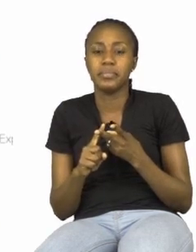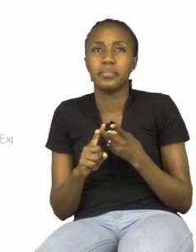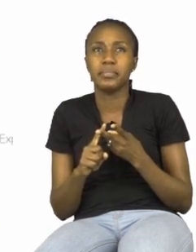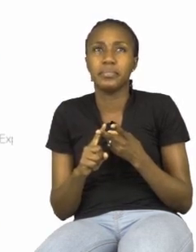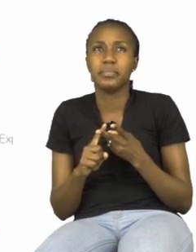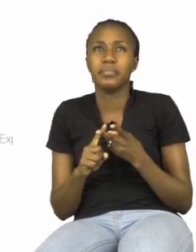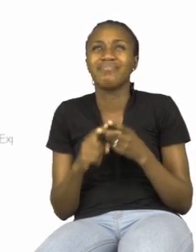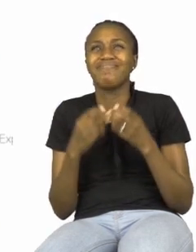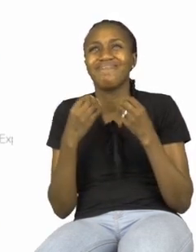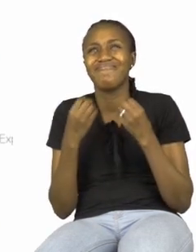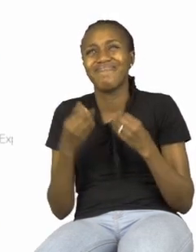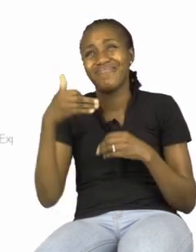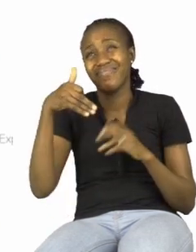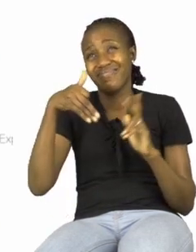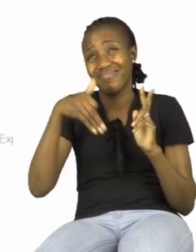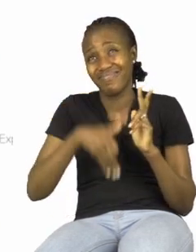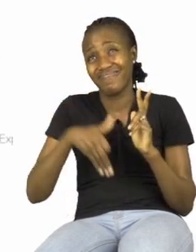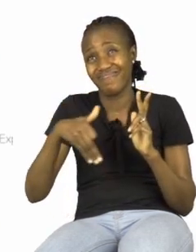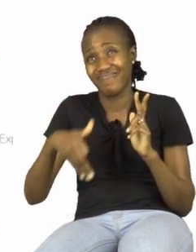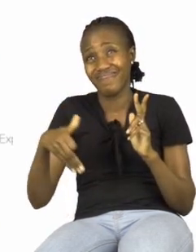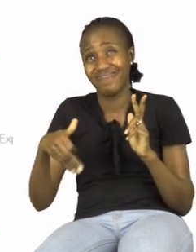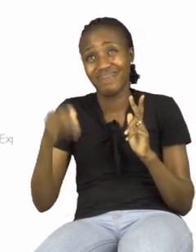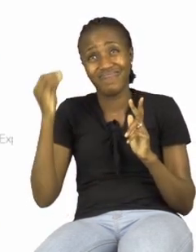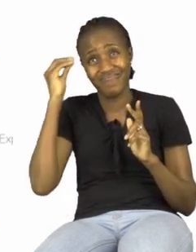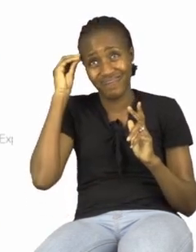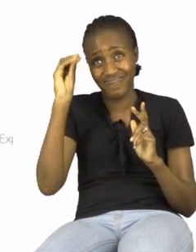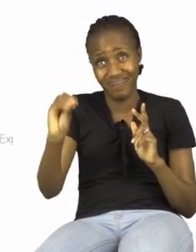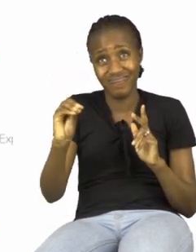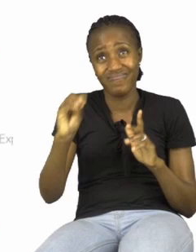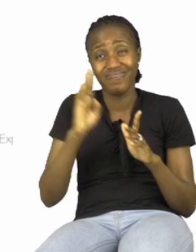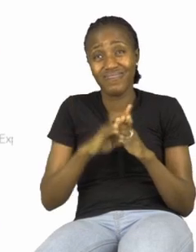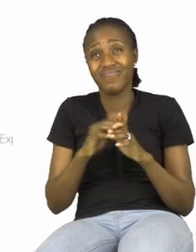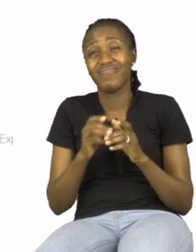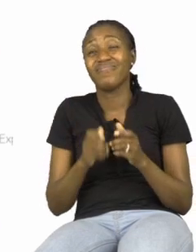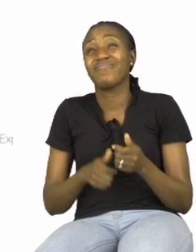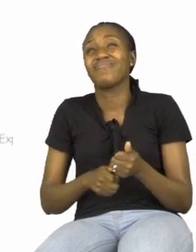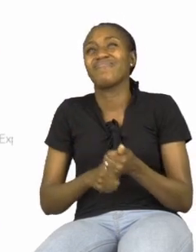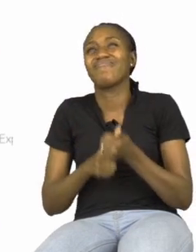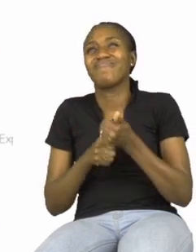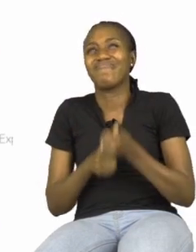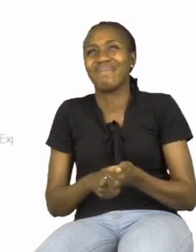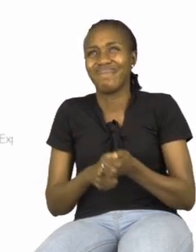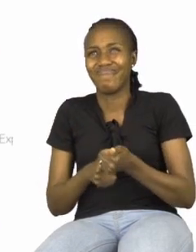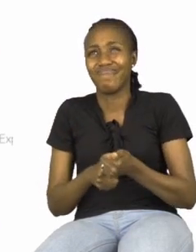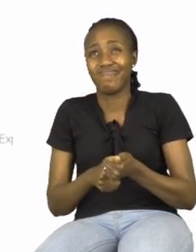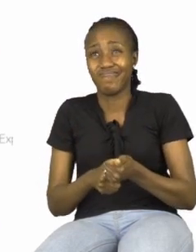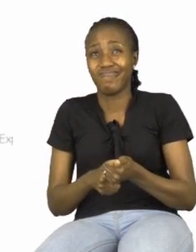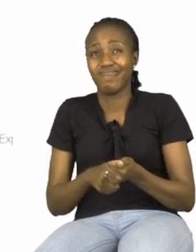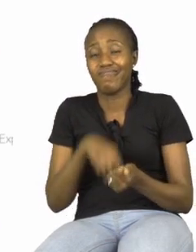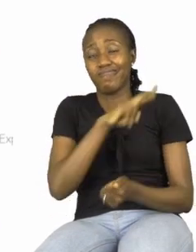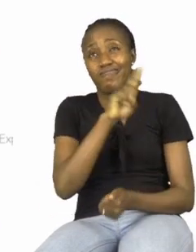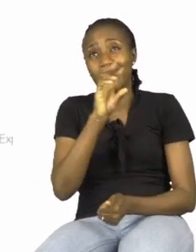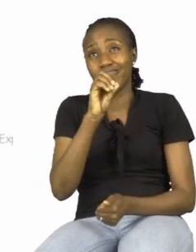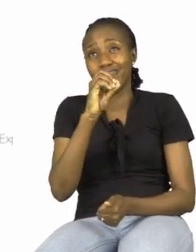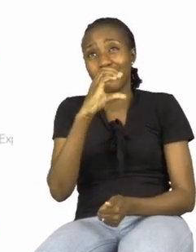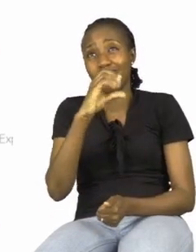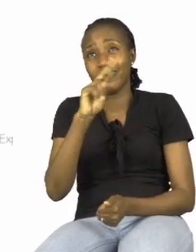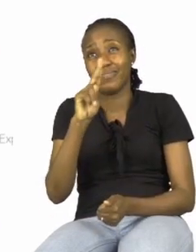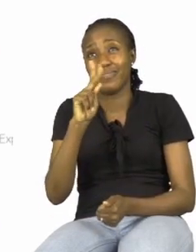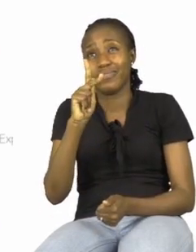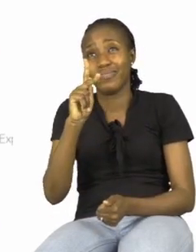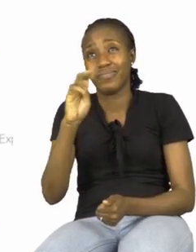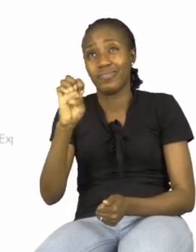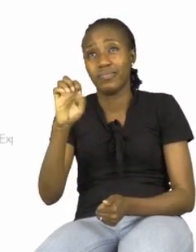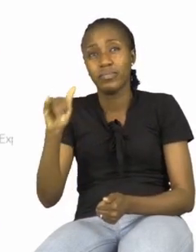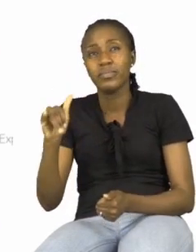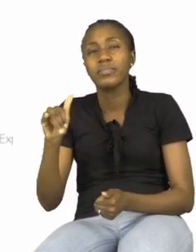of Namibians know about hockey, relatively speaking. And it is also our fault in a big sense that we